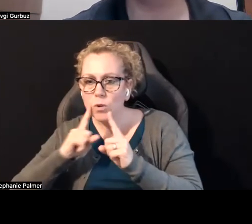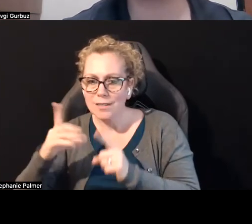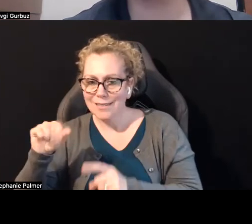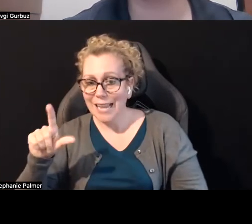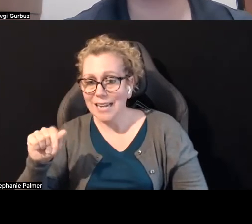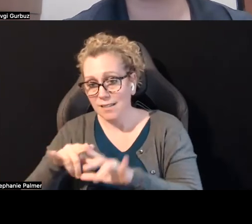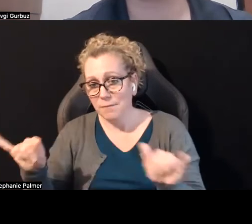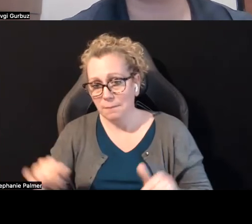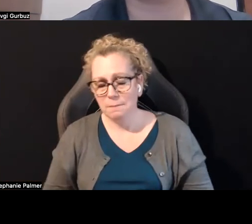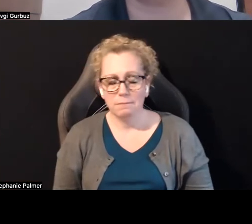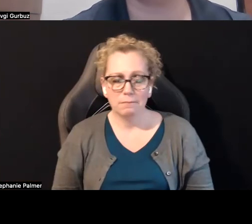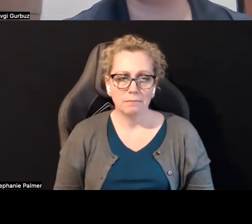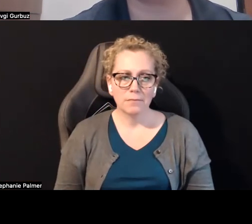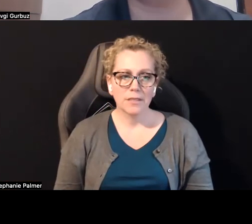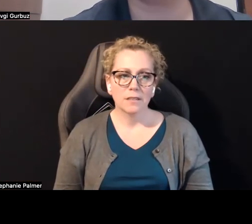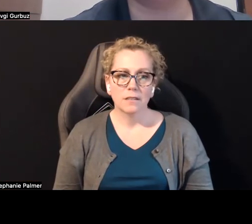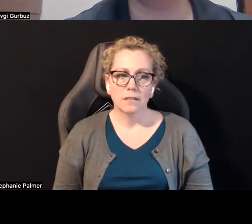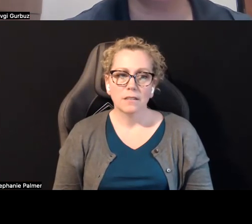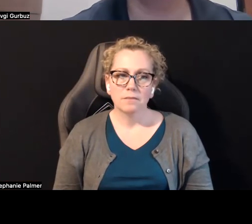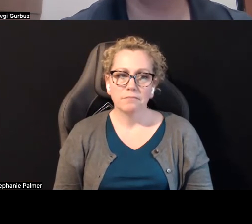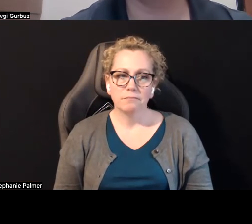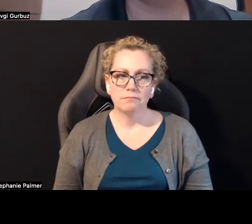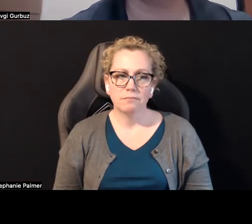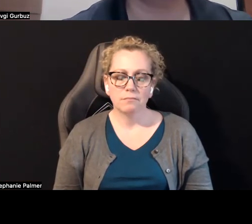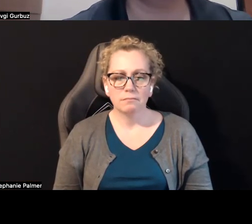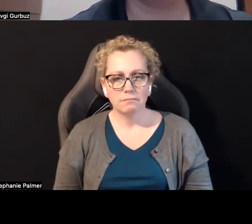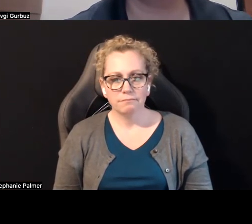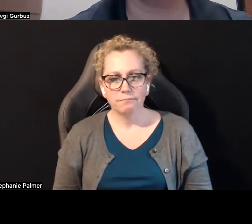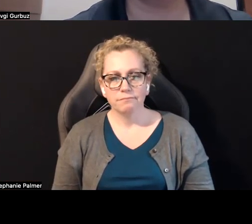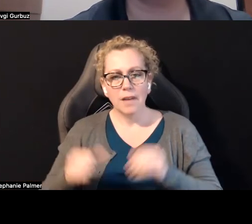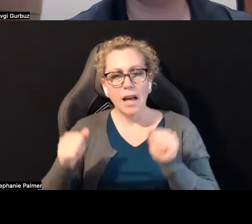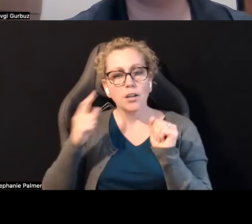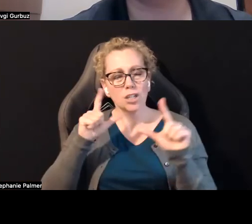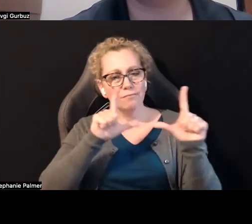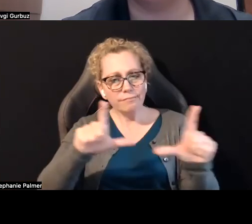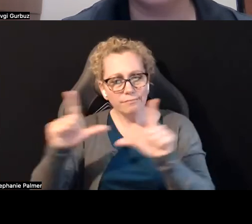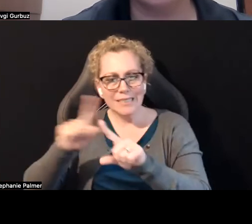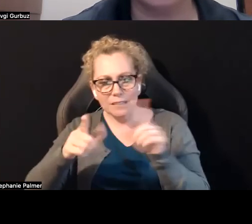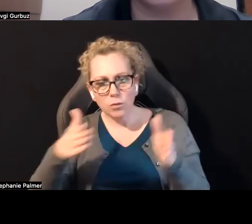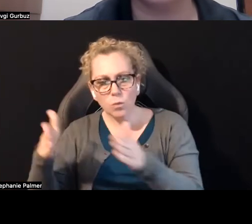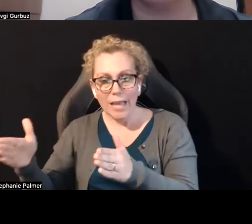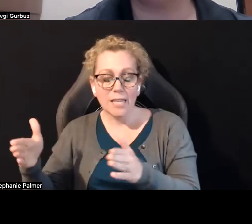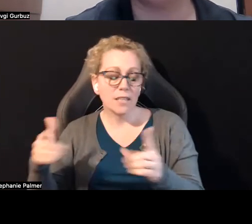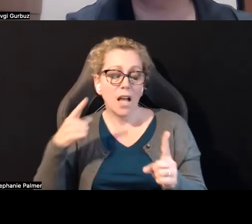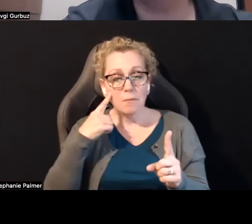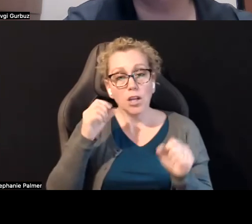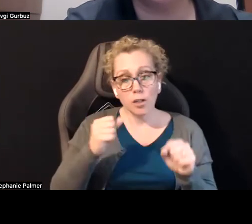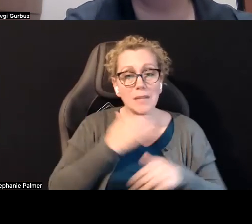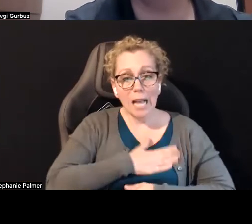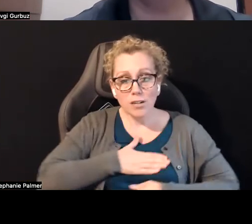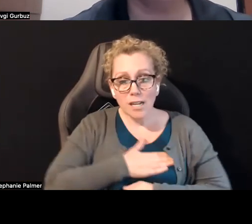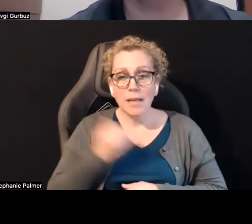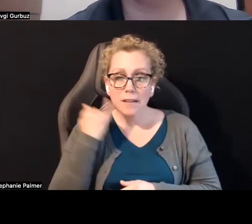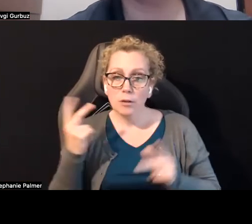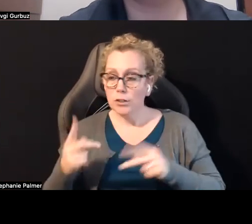And there's a number of contexts in which this can be framed. I think it could be framed just in terms of entertainment, like if someone's playing a video